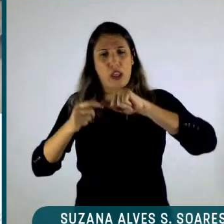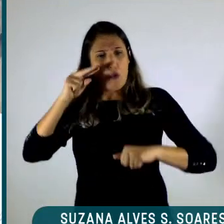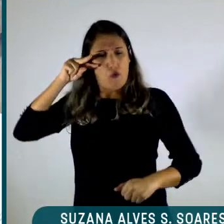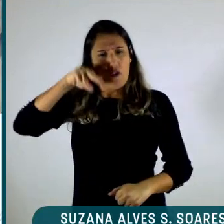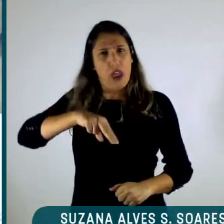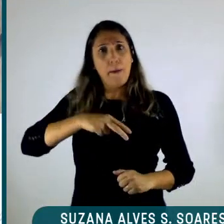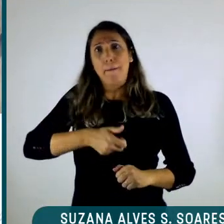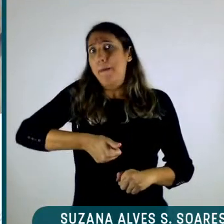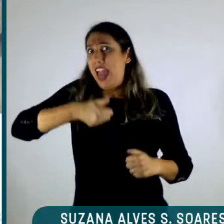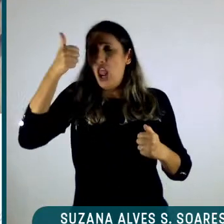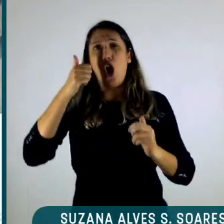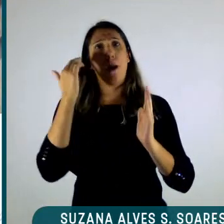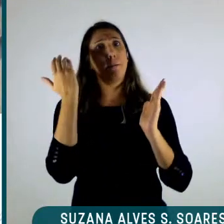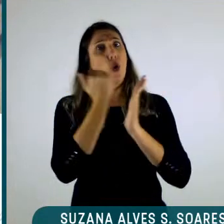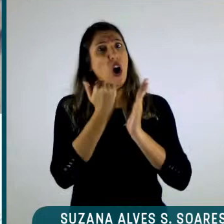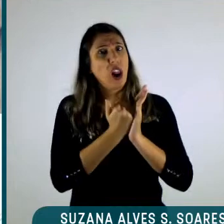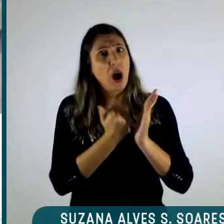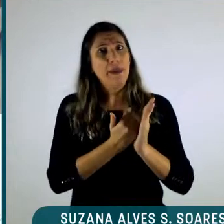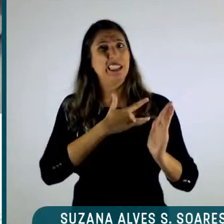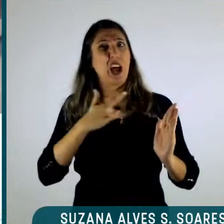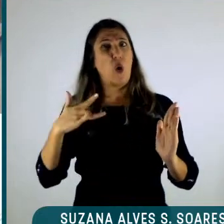profile